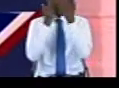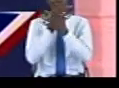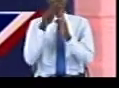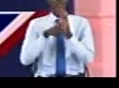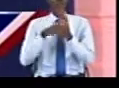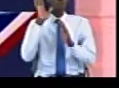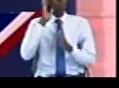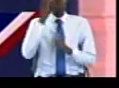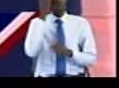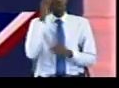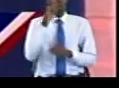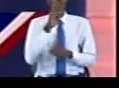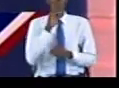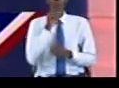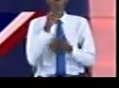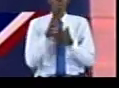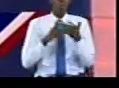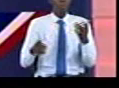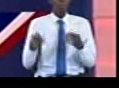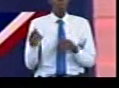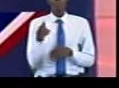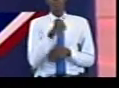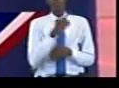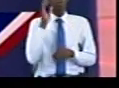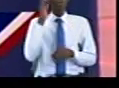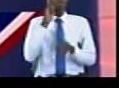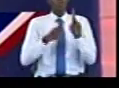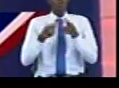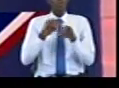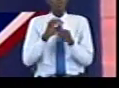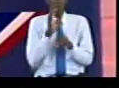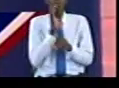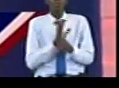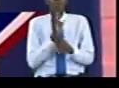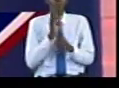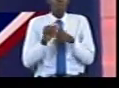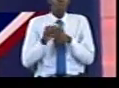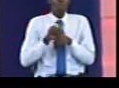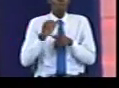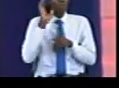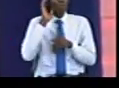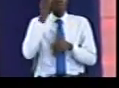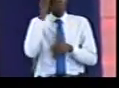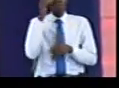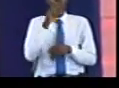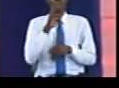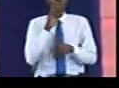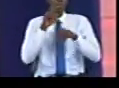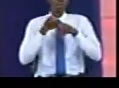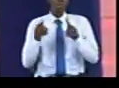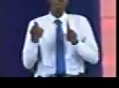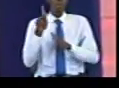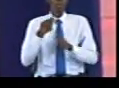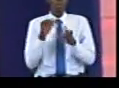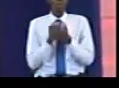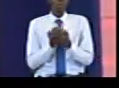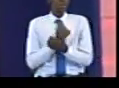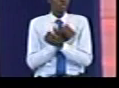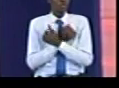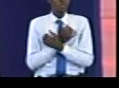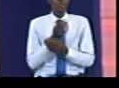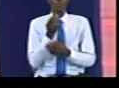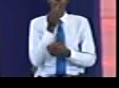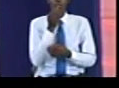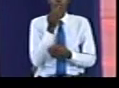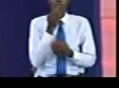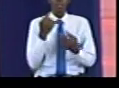The people in occultism will know you are not part of them. And the people who are still drinking sin, eating sin, dressing sin, and going